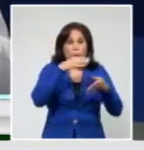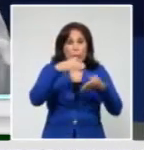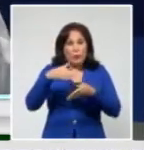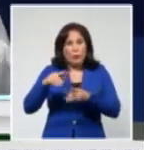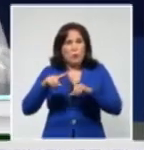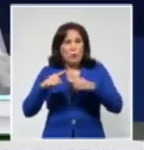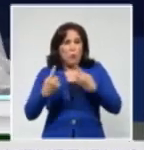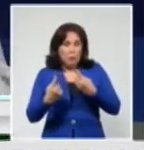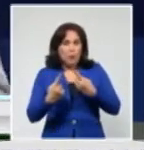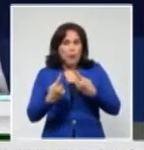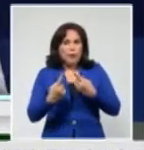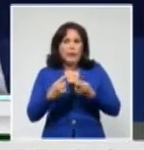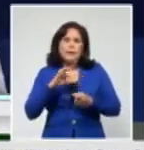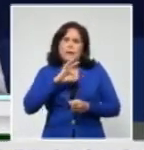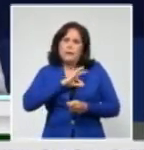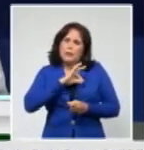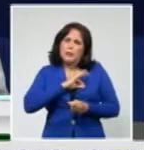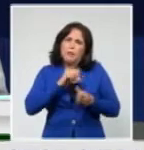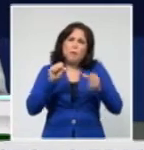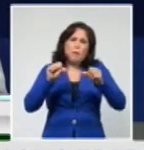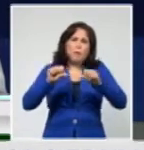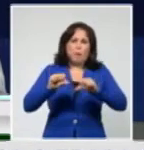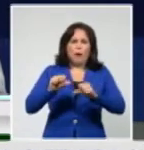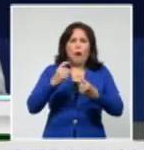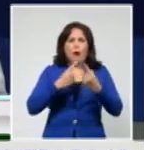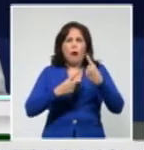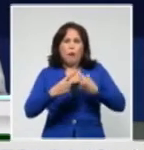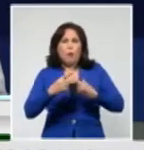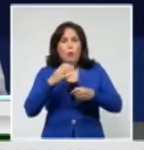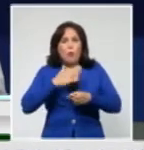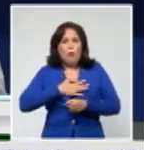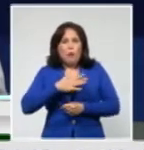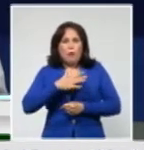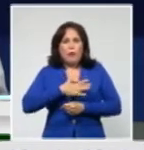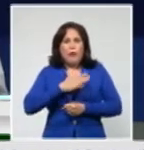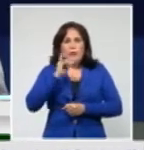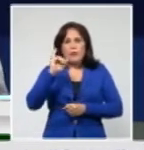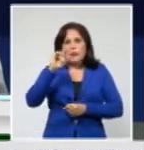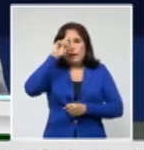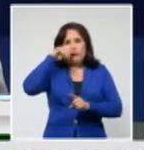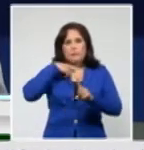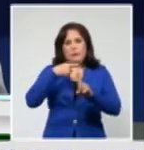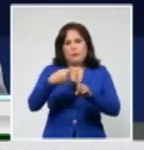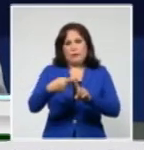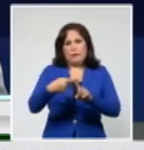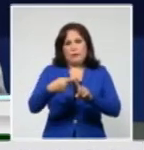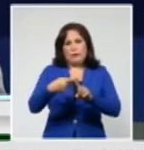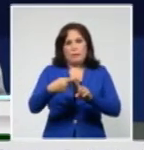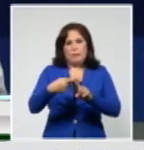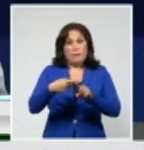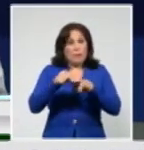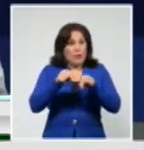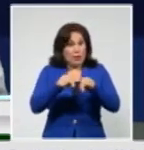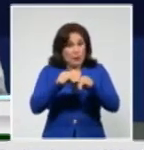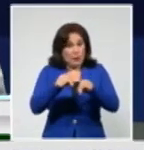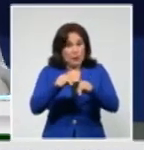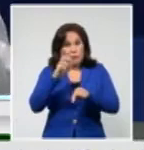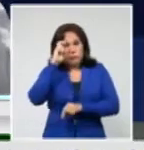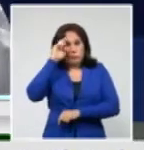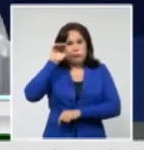The other patient was a 49-year-old man from the municipality of Antilla in the province of